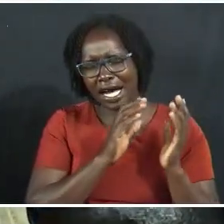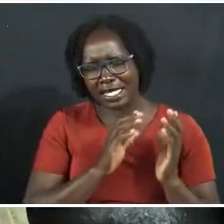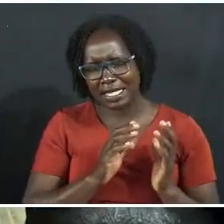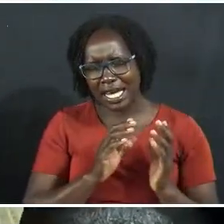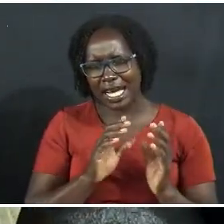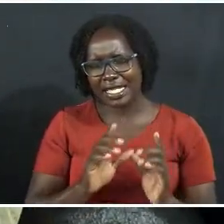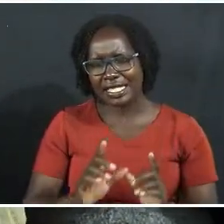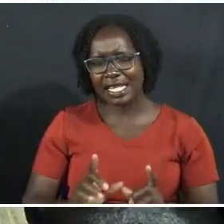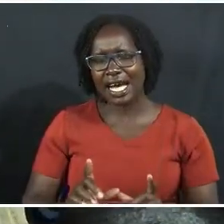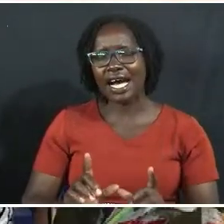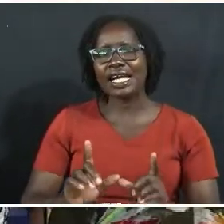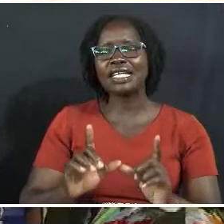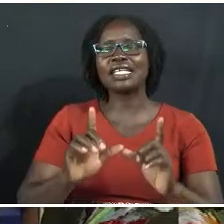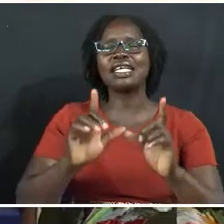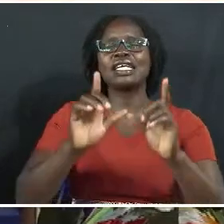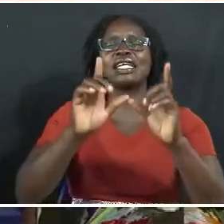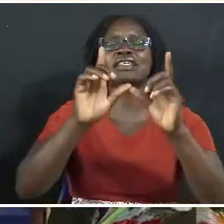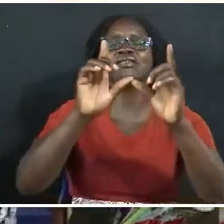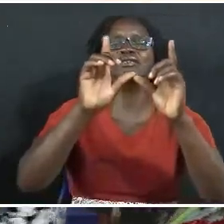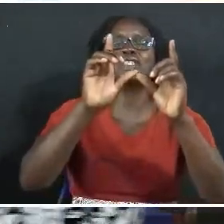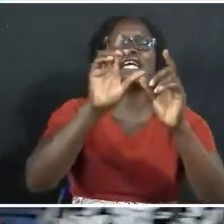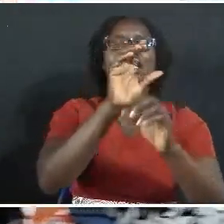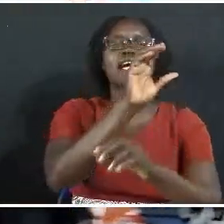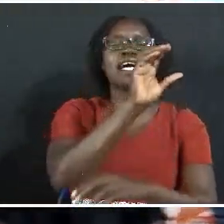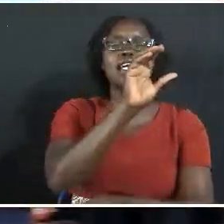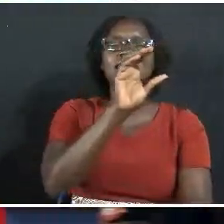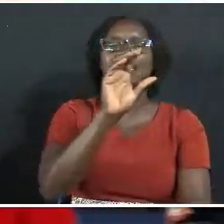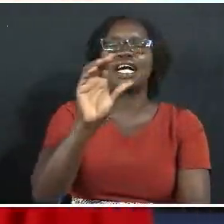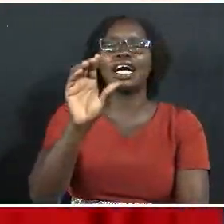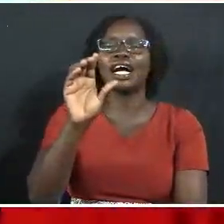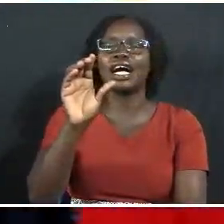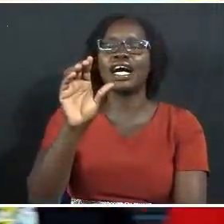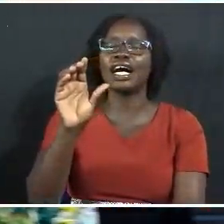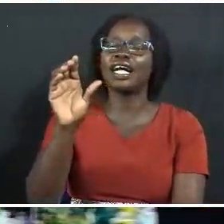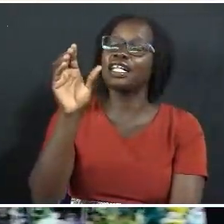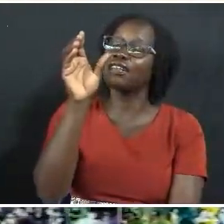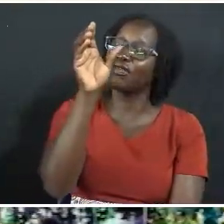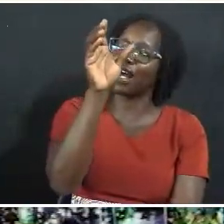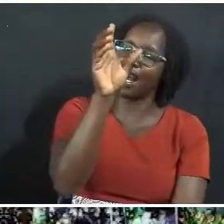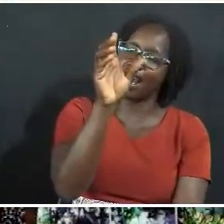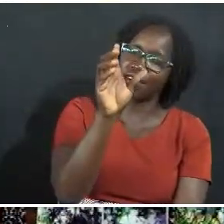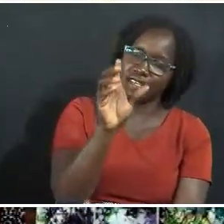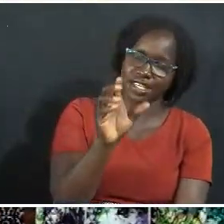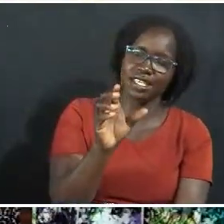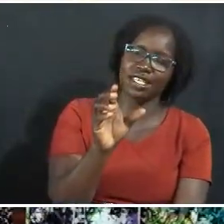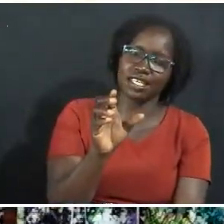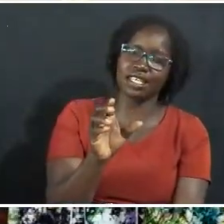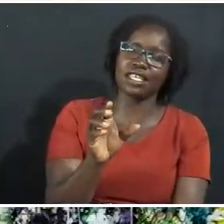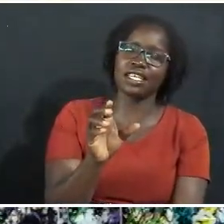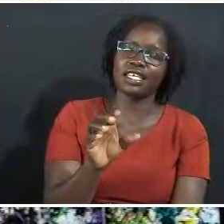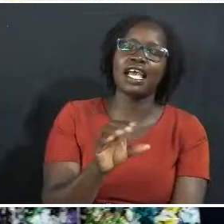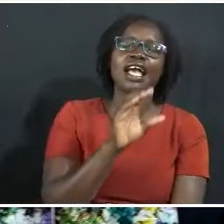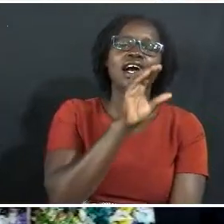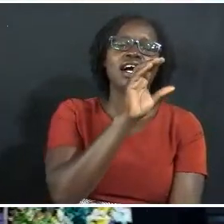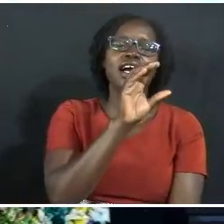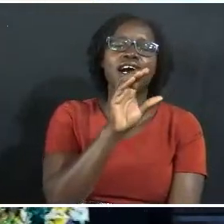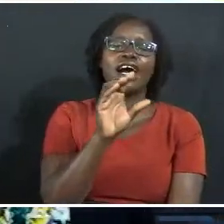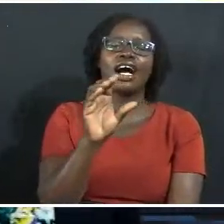Jesus can take over that burden. He is here for you.